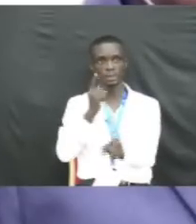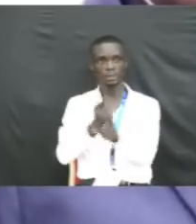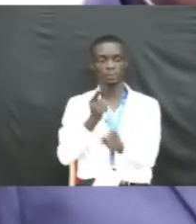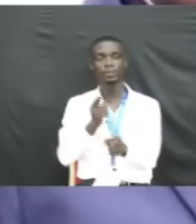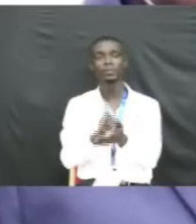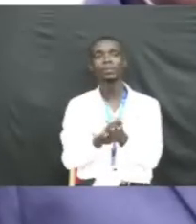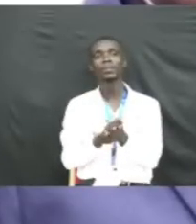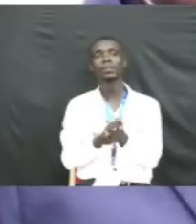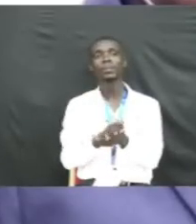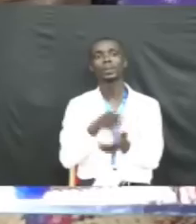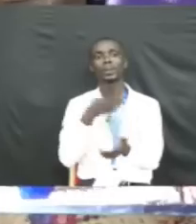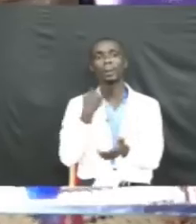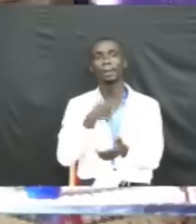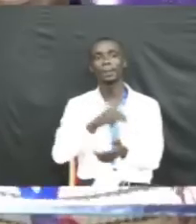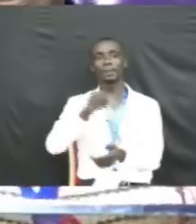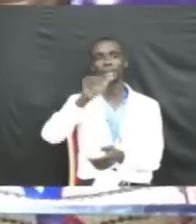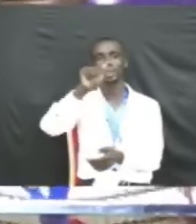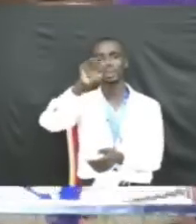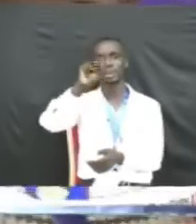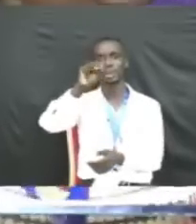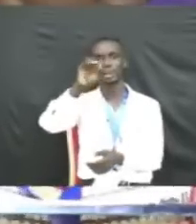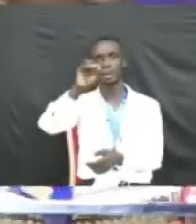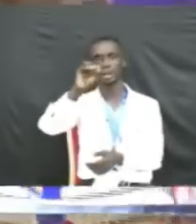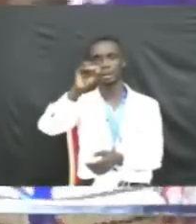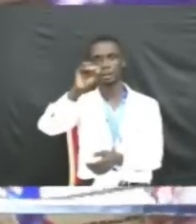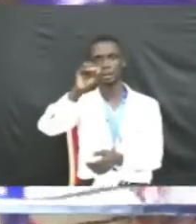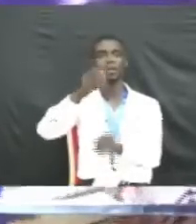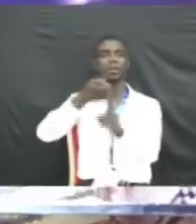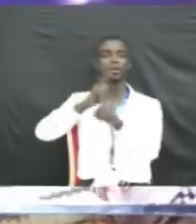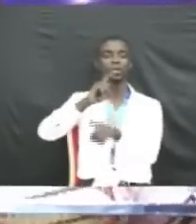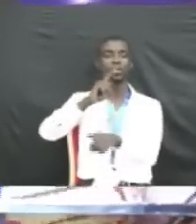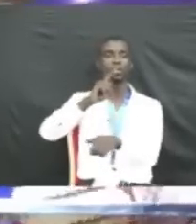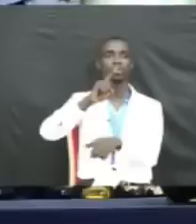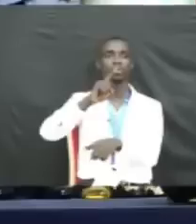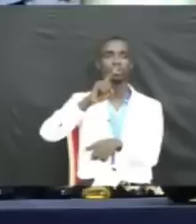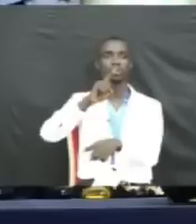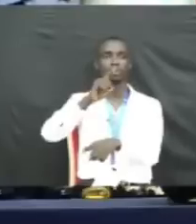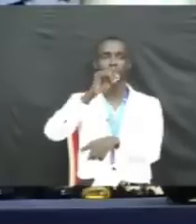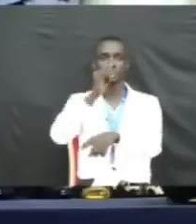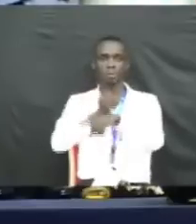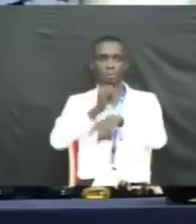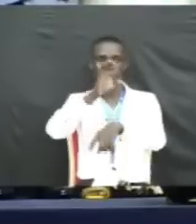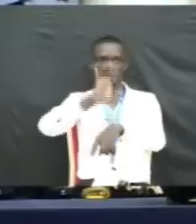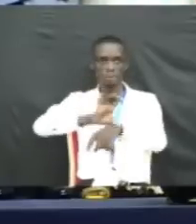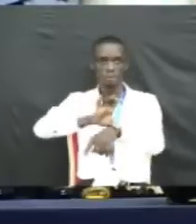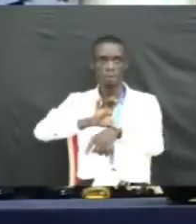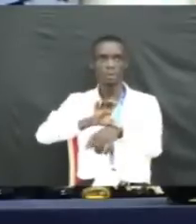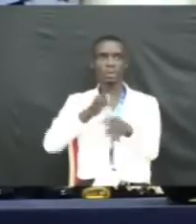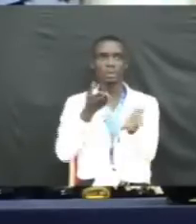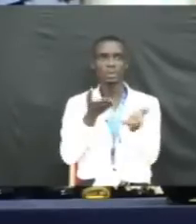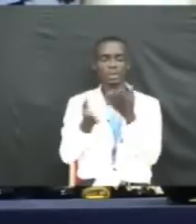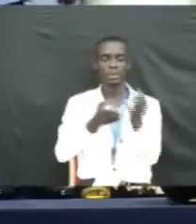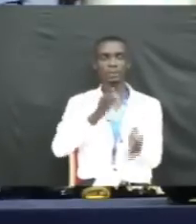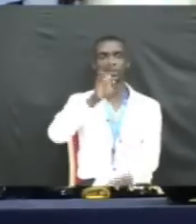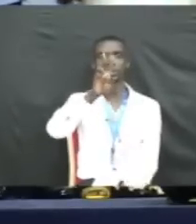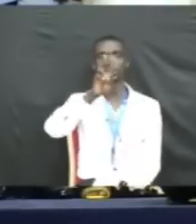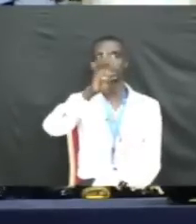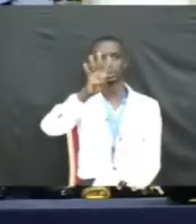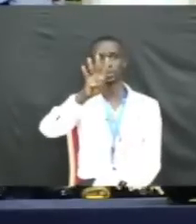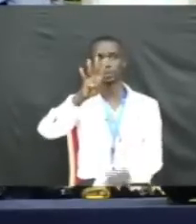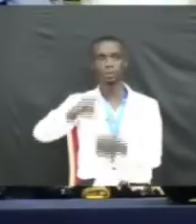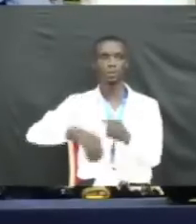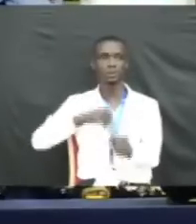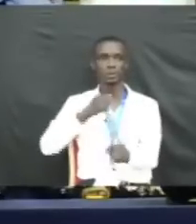Pastor Ammon of Kivoir also served for 24 years. Pastor